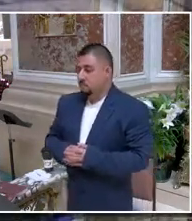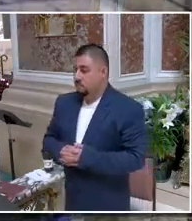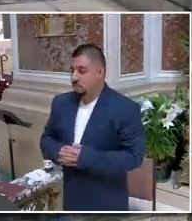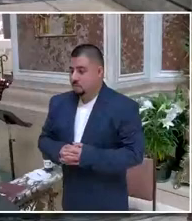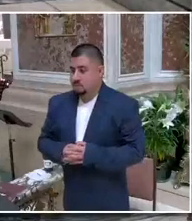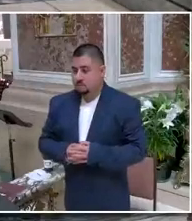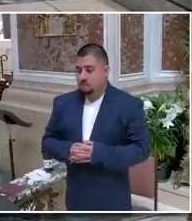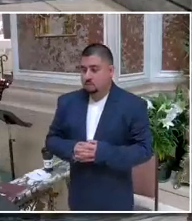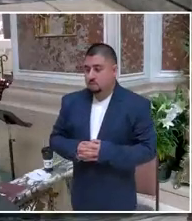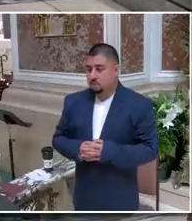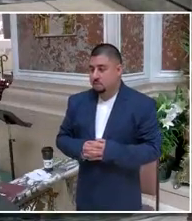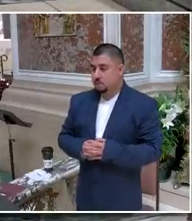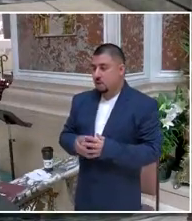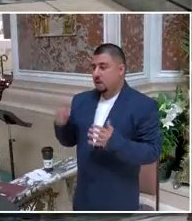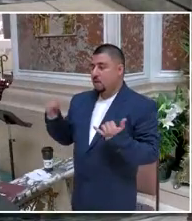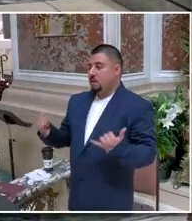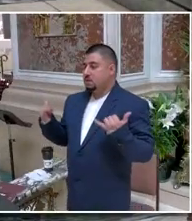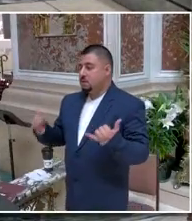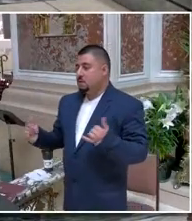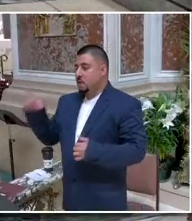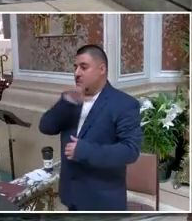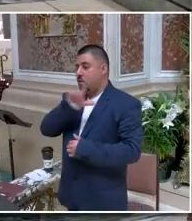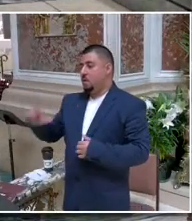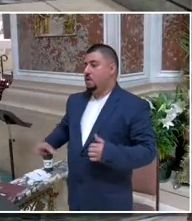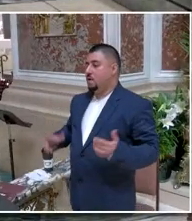This is the day the